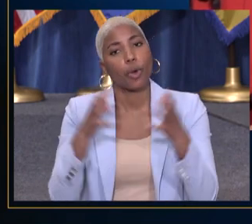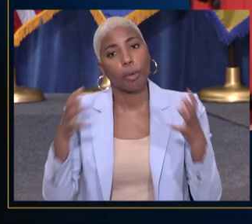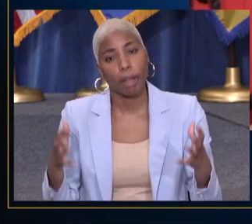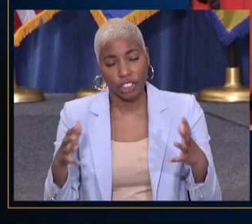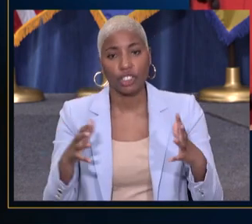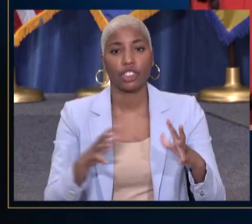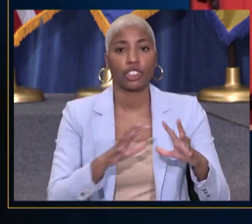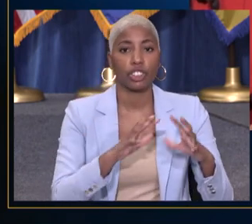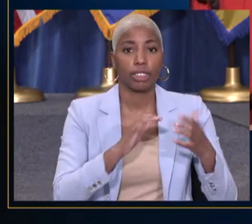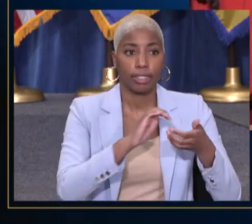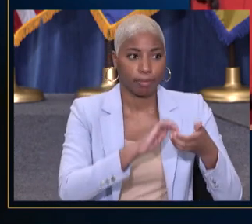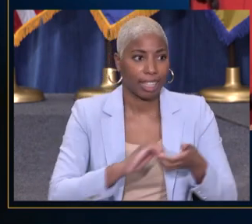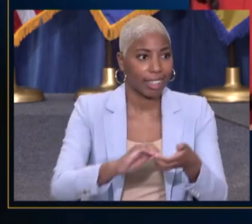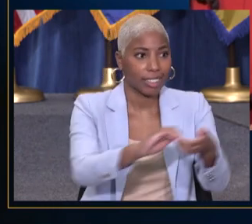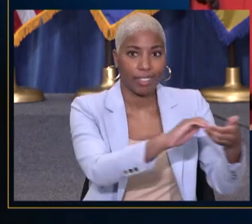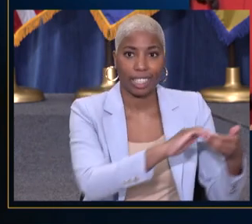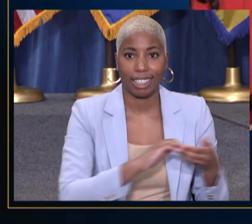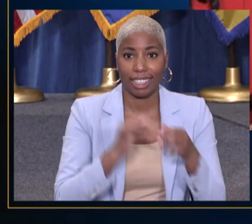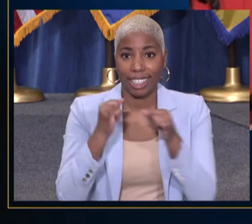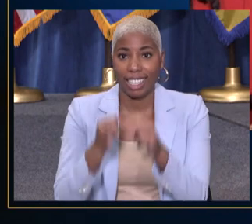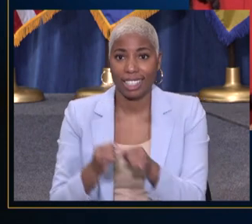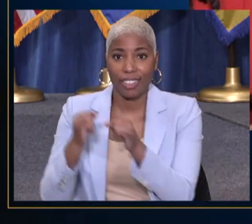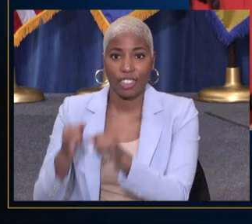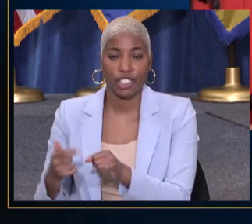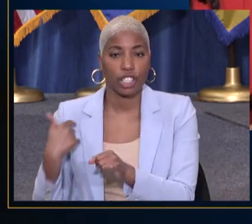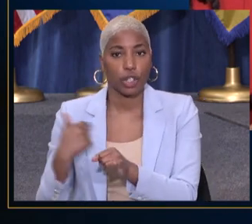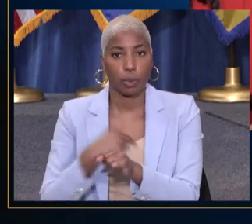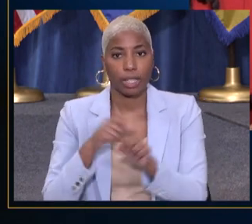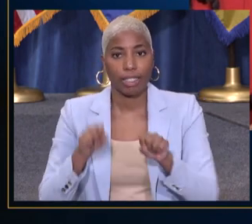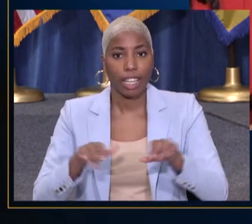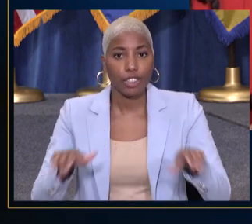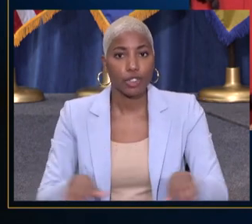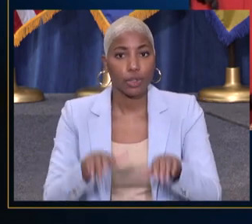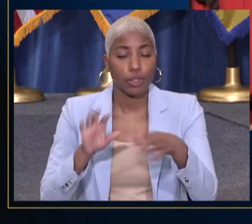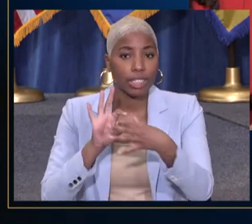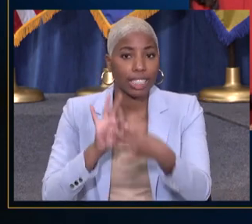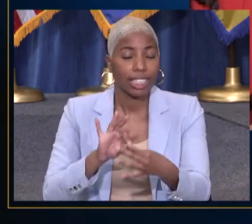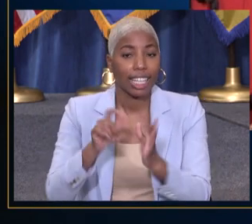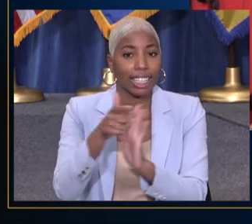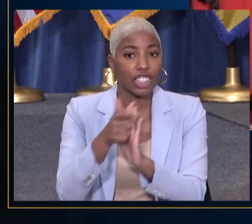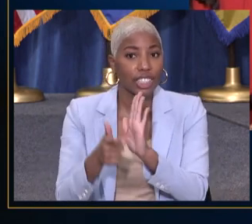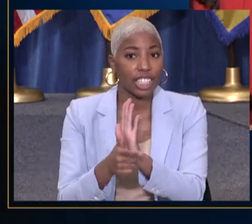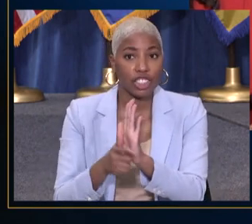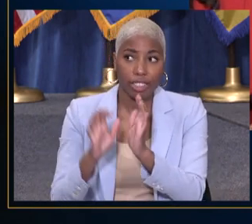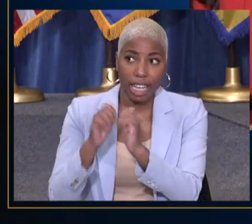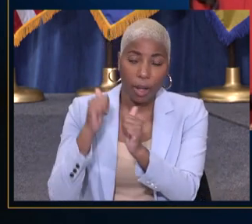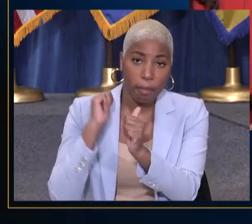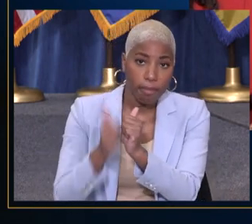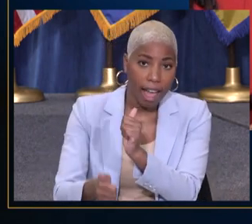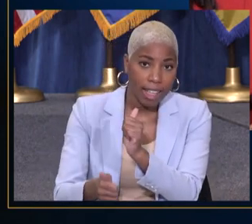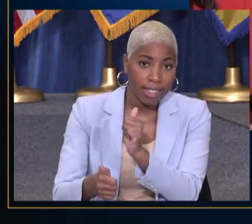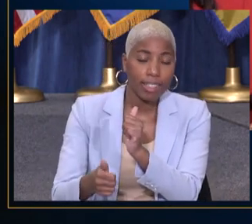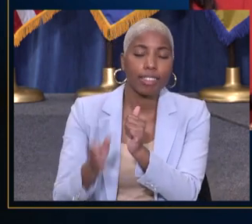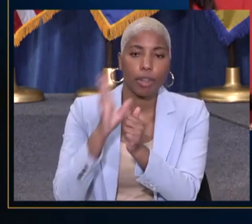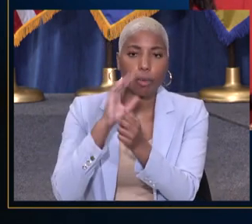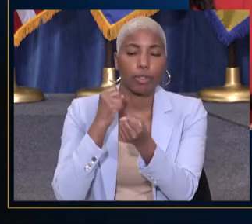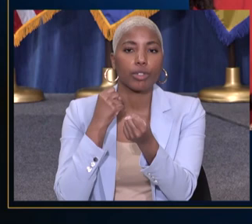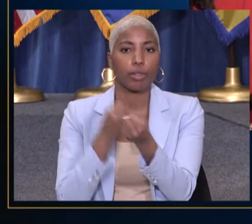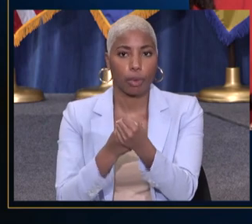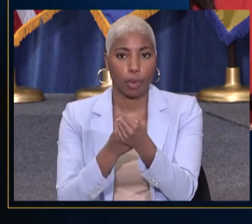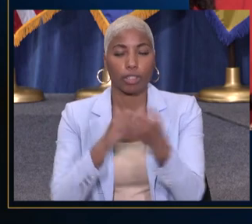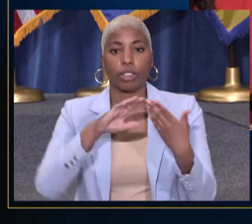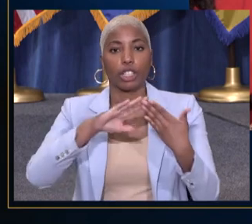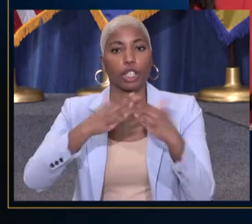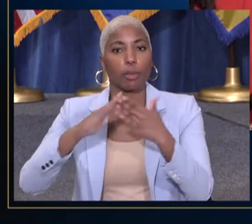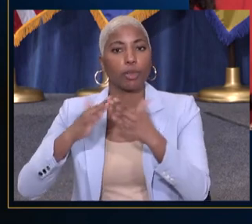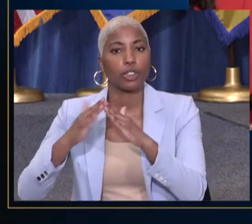and collectively we can do as far as legislation that can get passed that will support